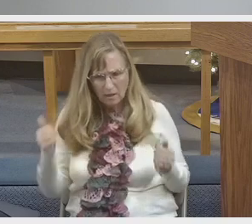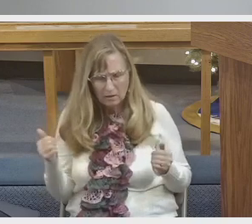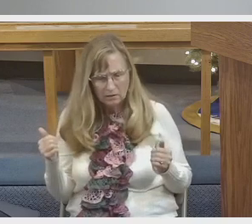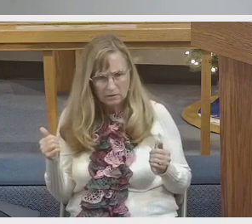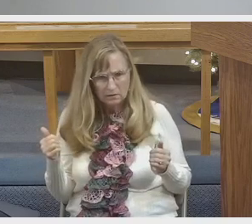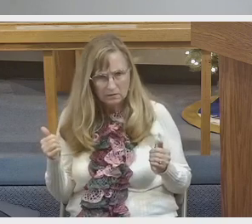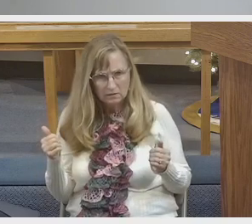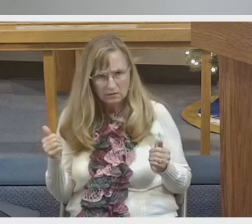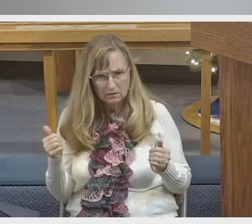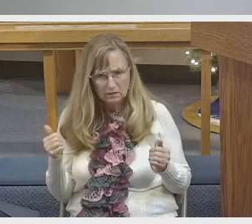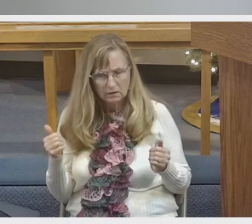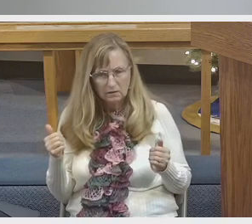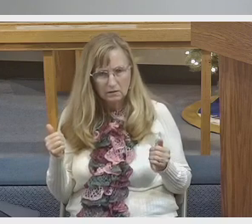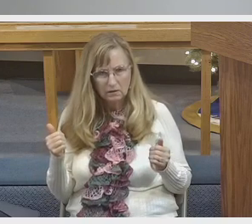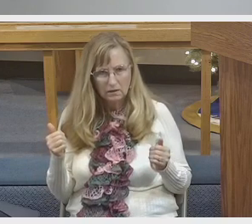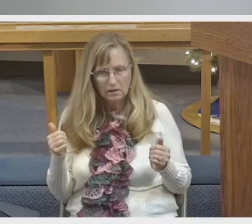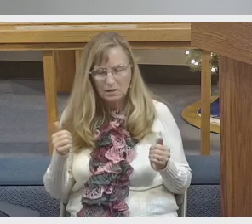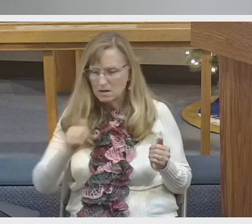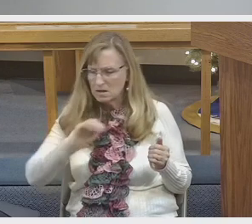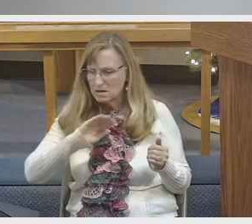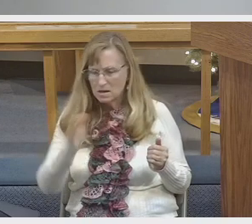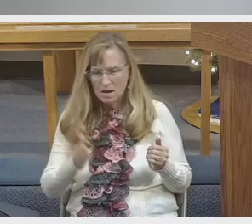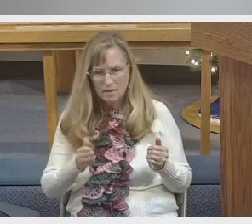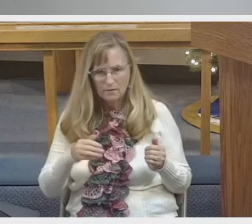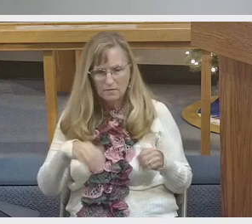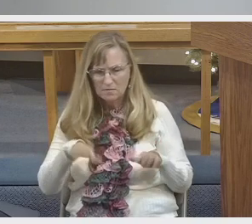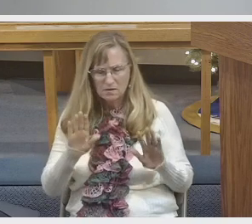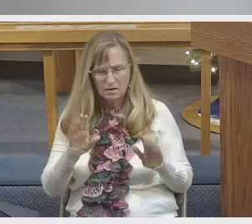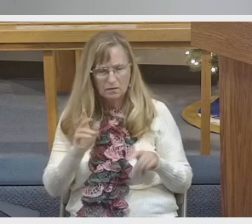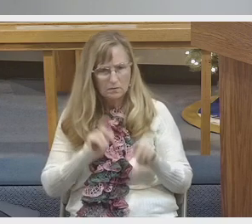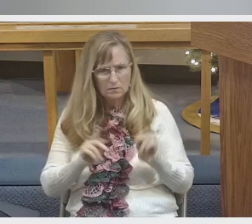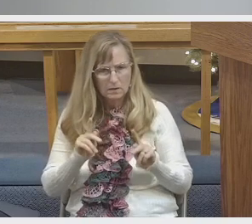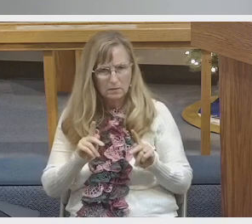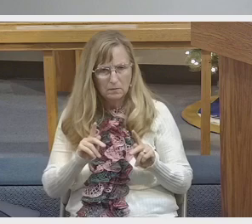who never lets people off the hook,